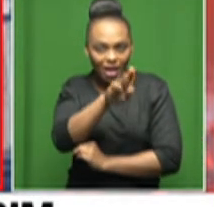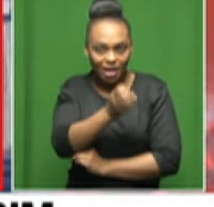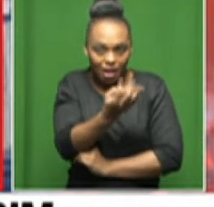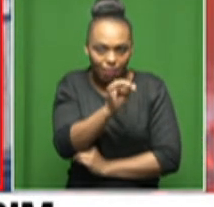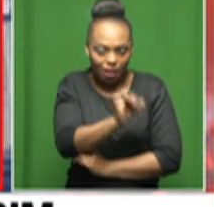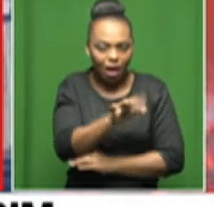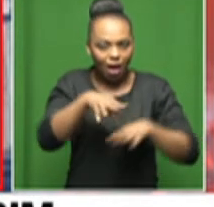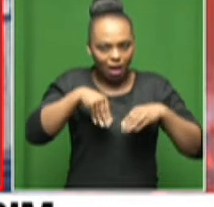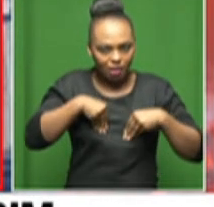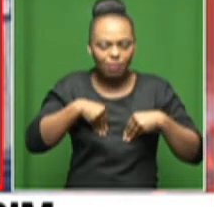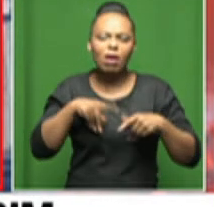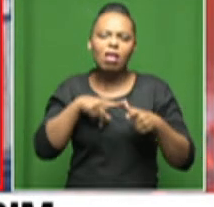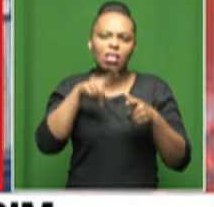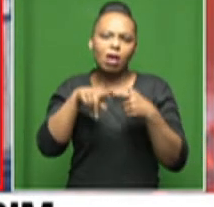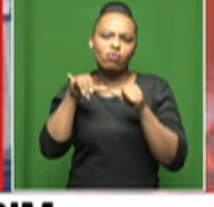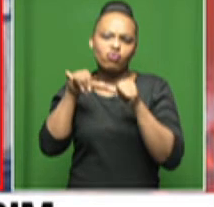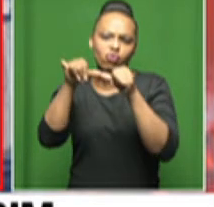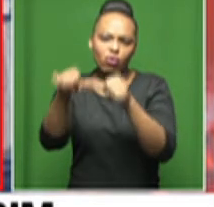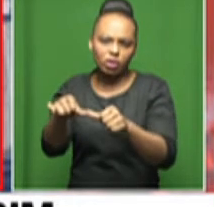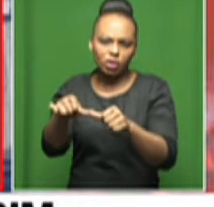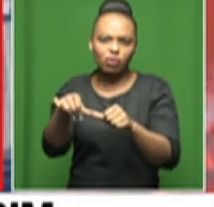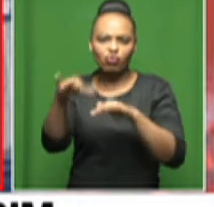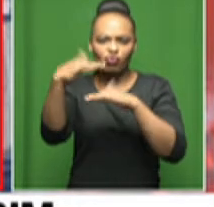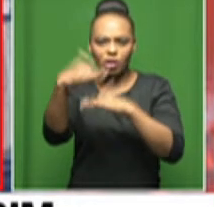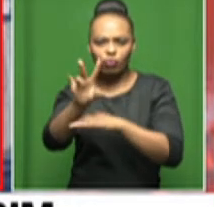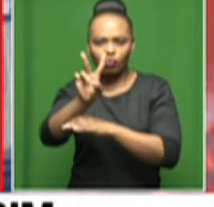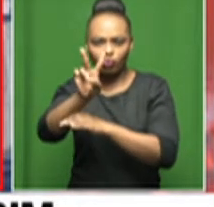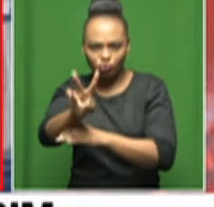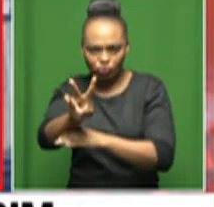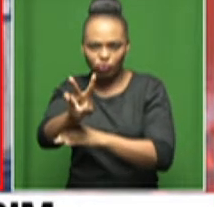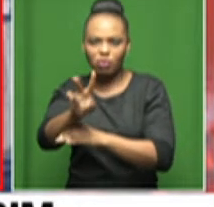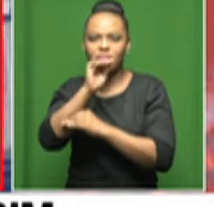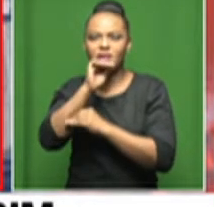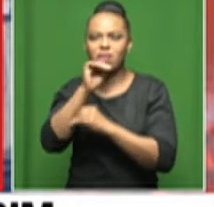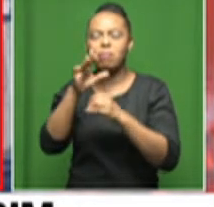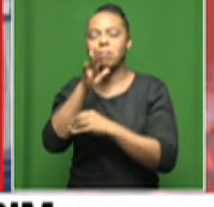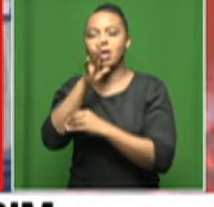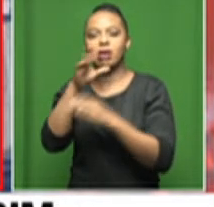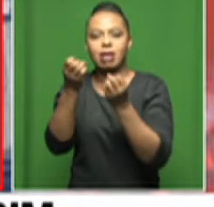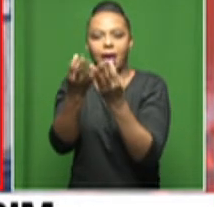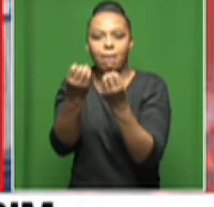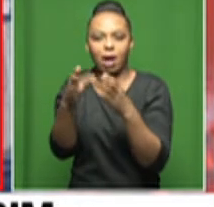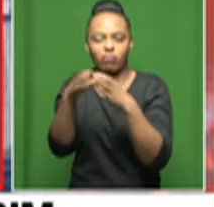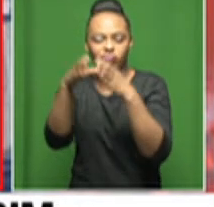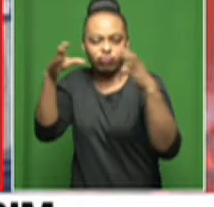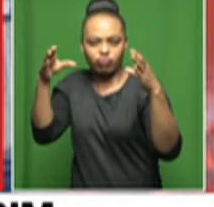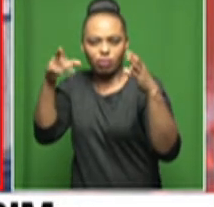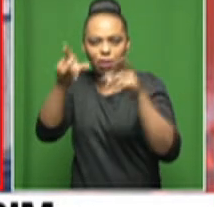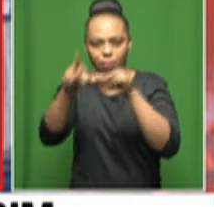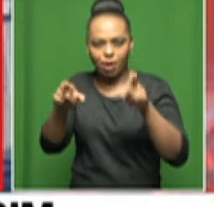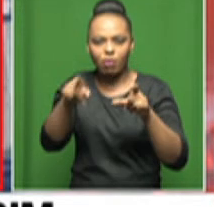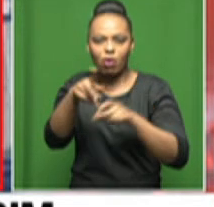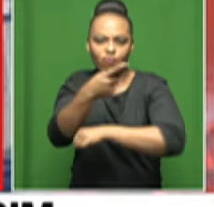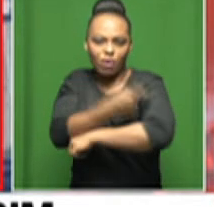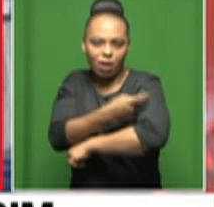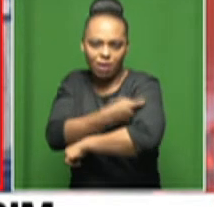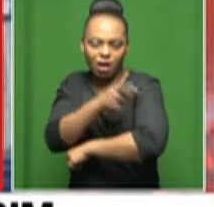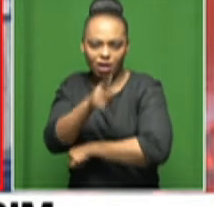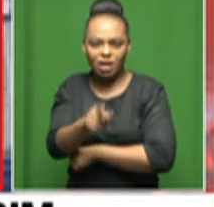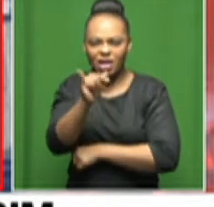we then continue and move on to step two, which is the wide-scale rollout. If the vaccine shows to not be effective